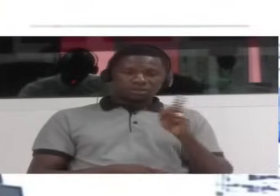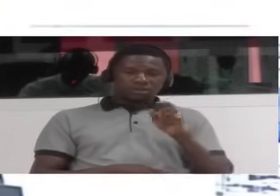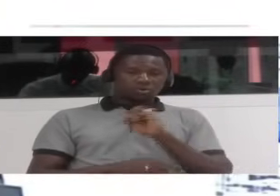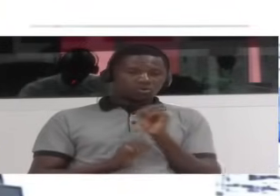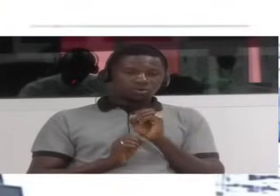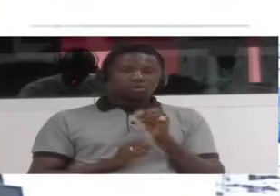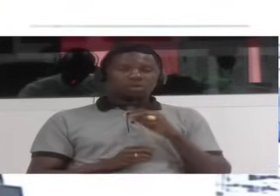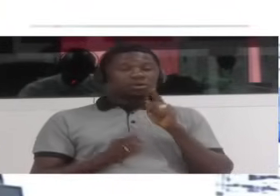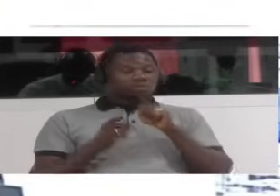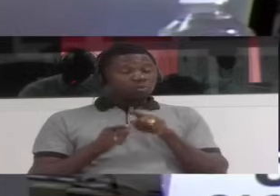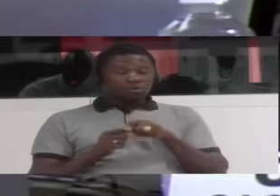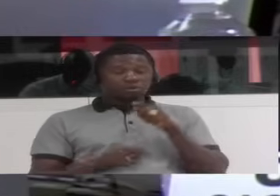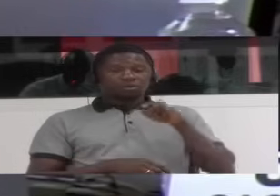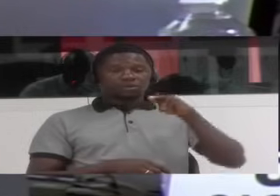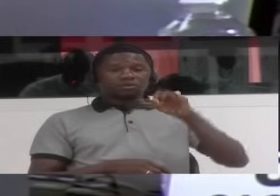what I want to know is,